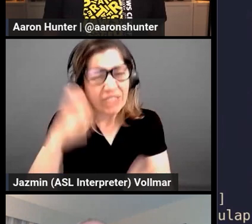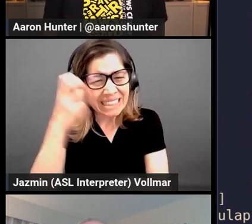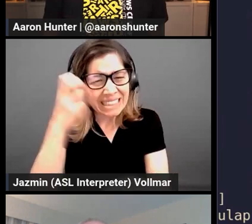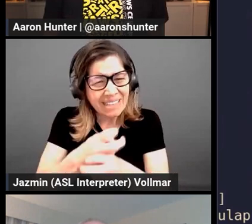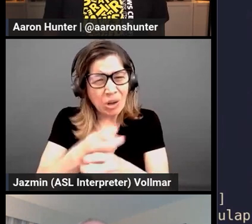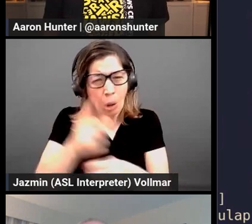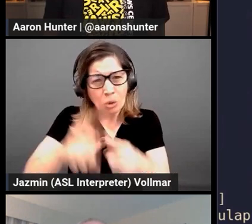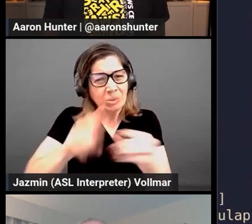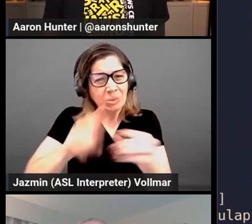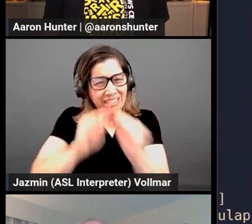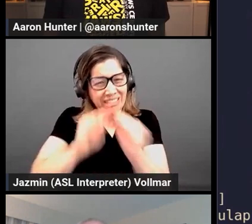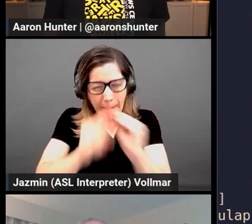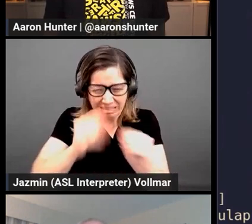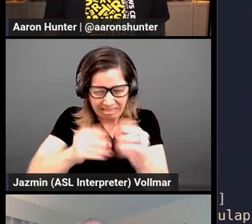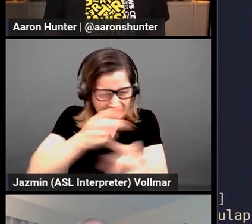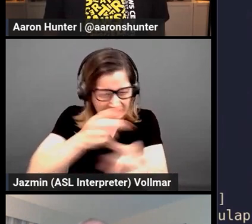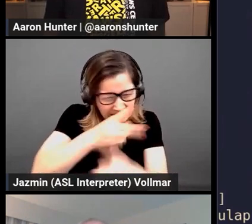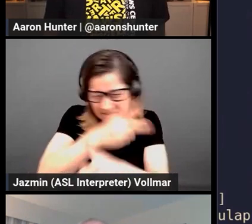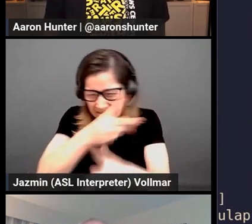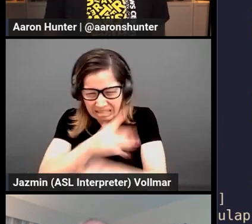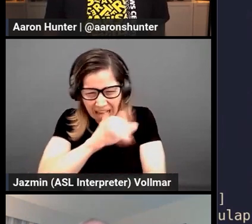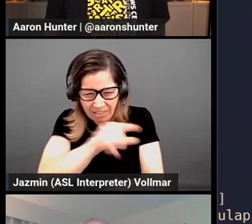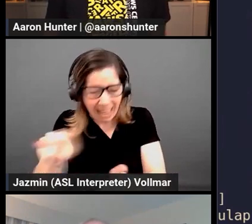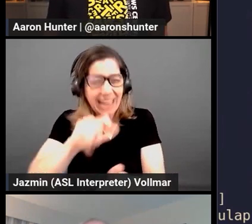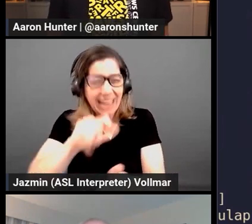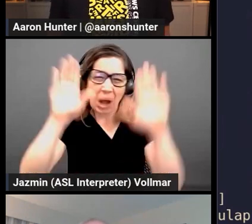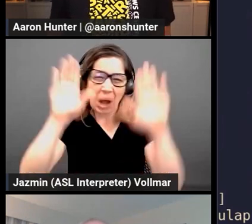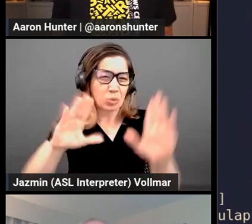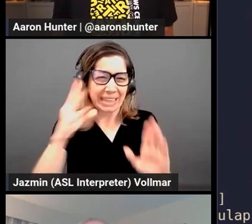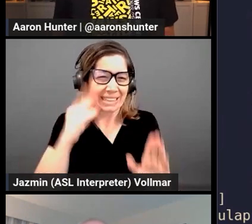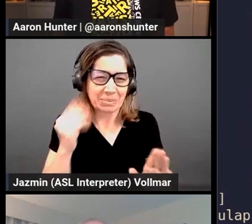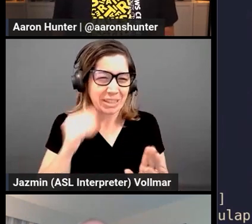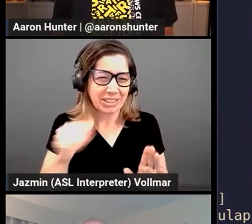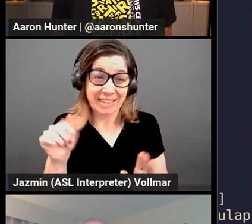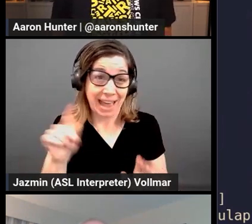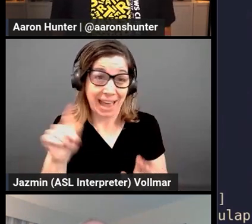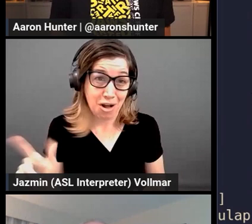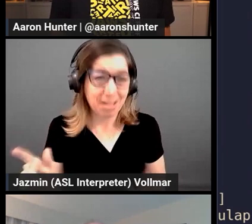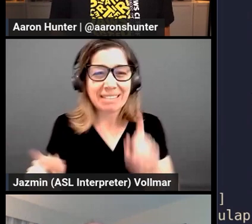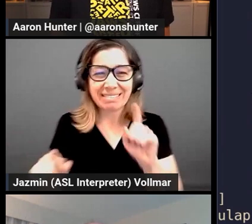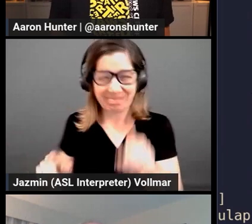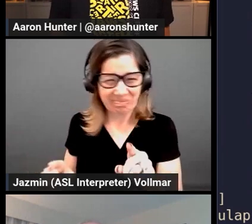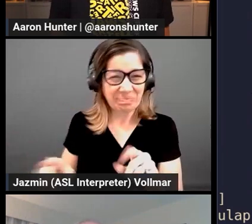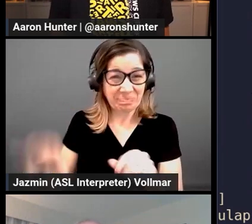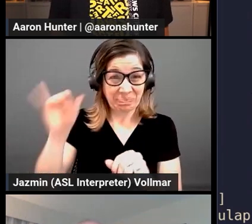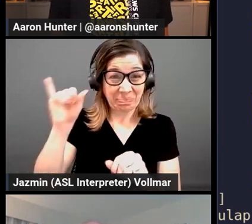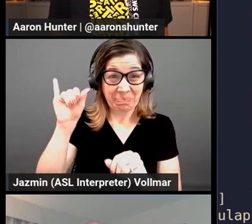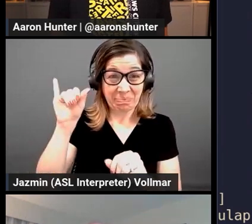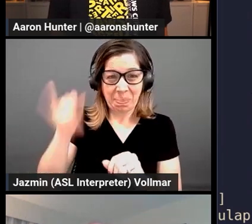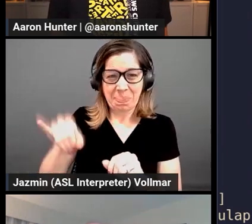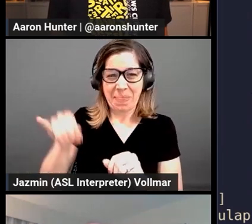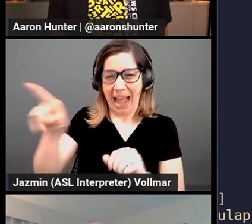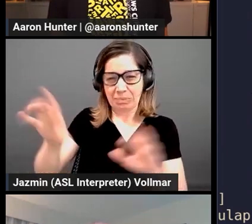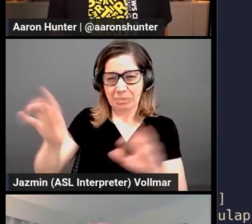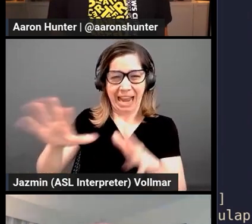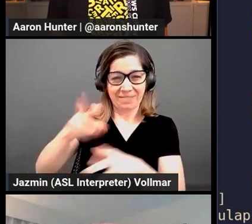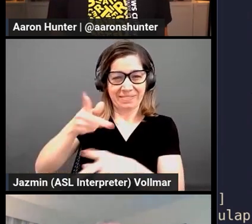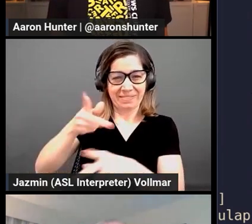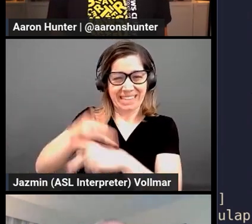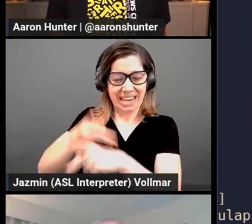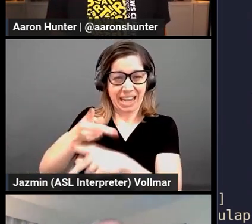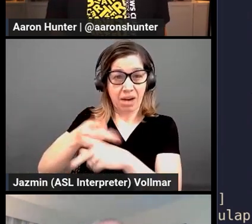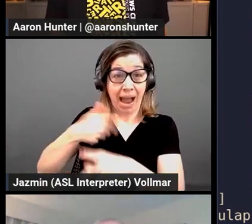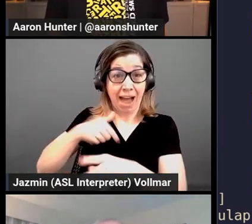that. It's not a great experience at all. Yeah, I'm glad that's been kind of taken care of. But I've been on the other